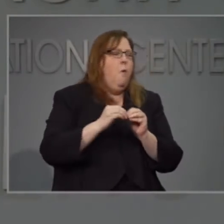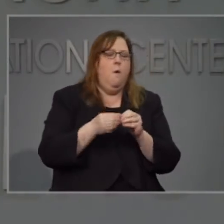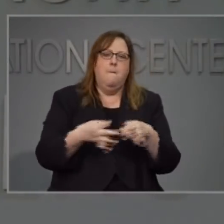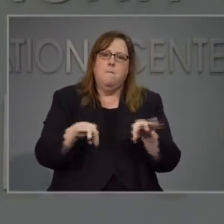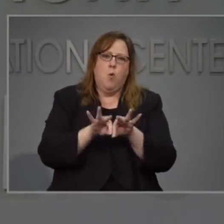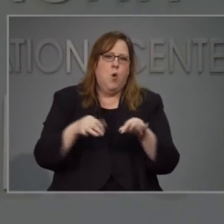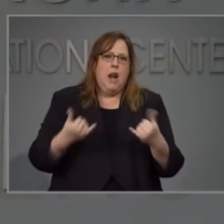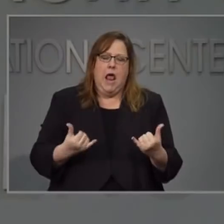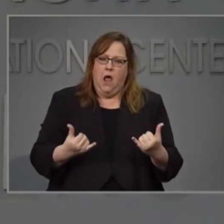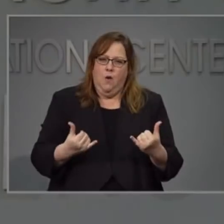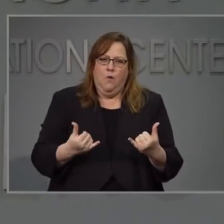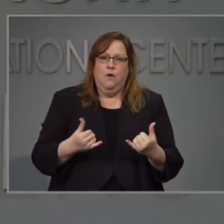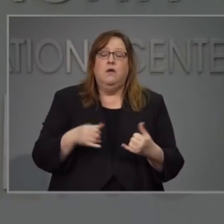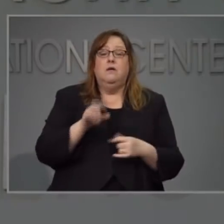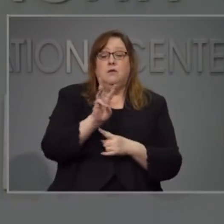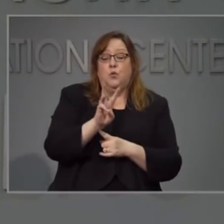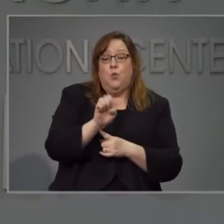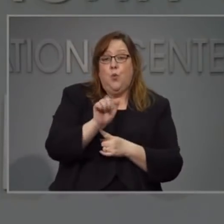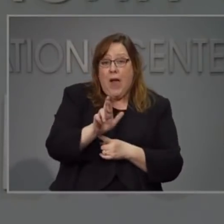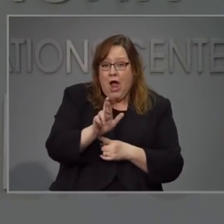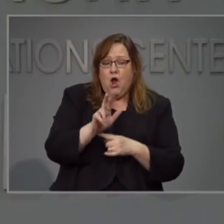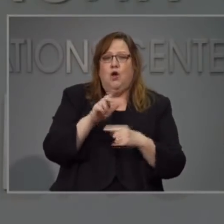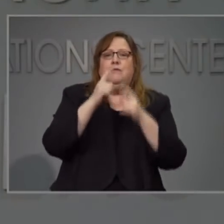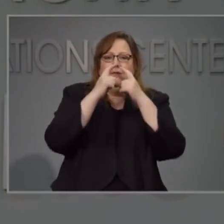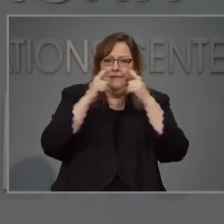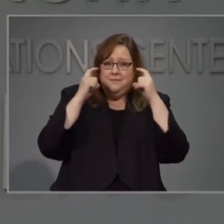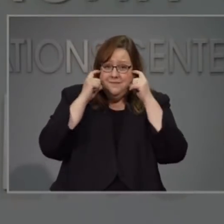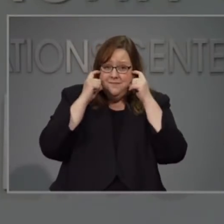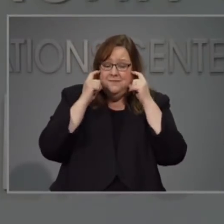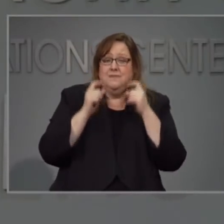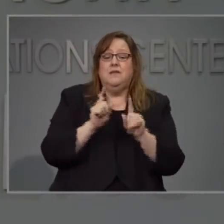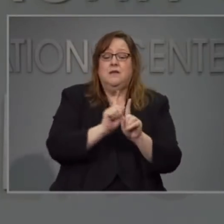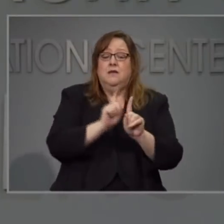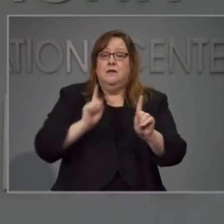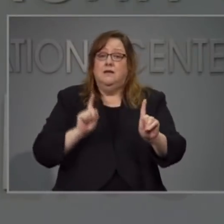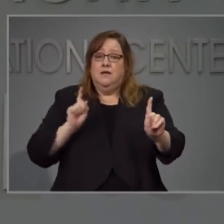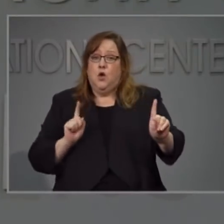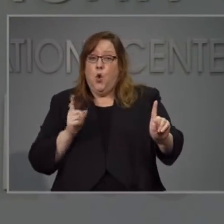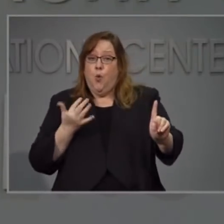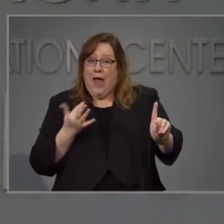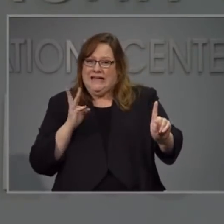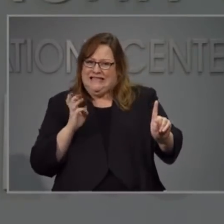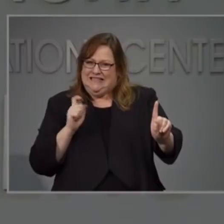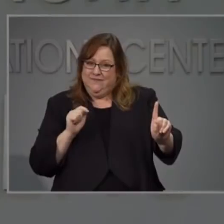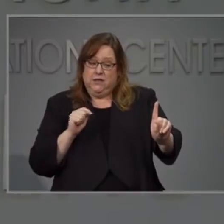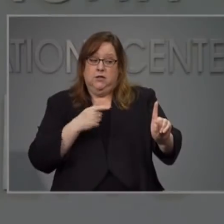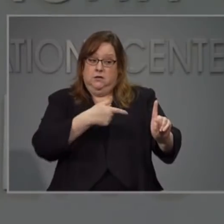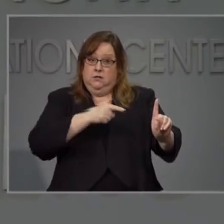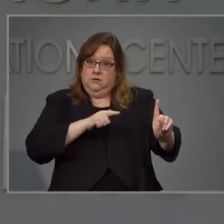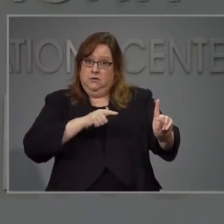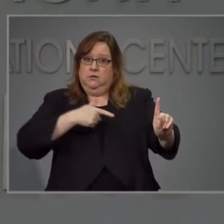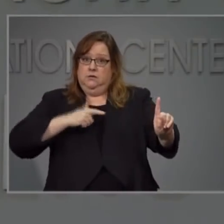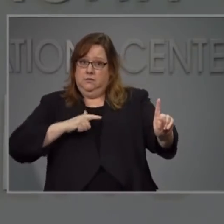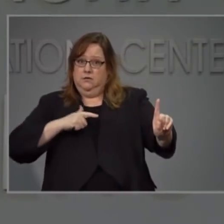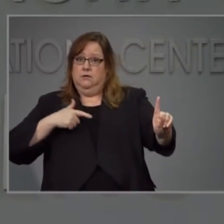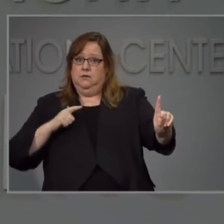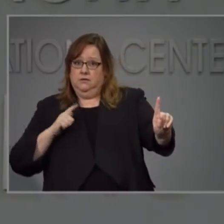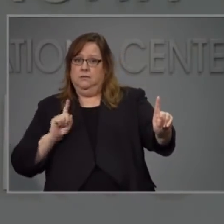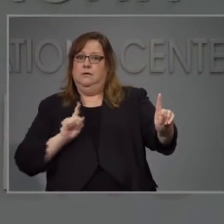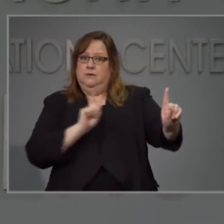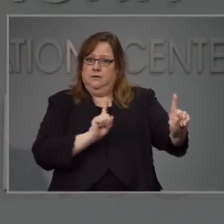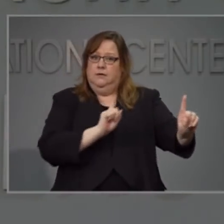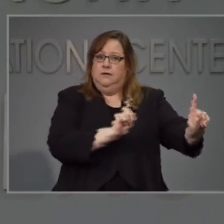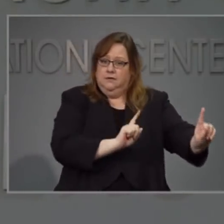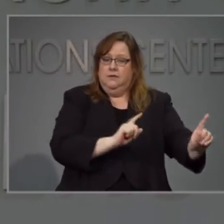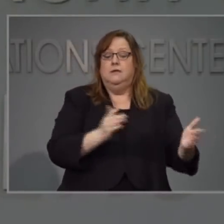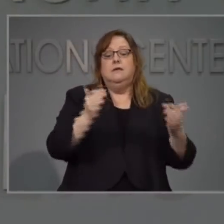And wear a face covering. Remember, the face covering is more about protecting other people from